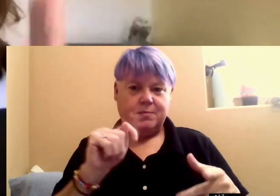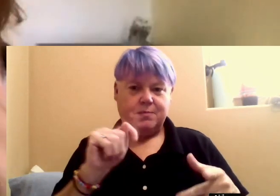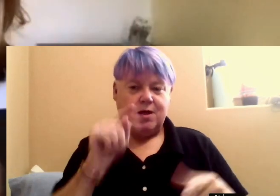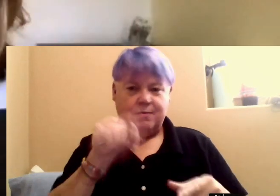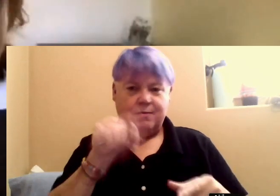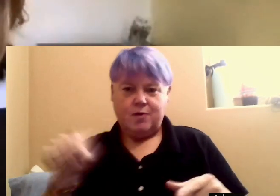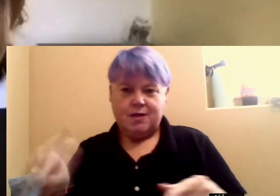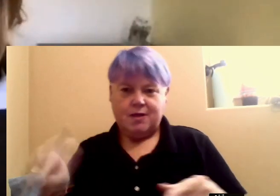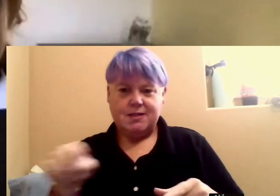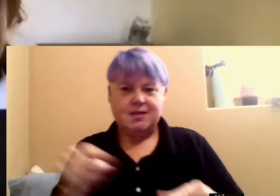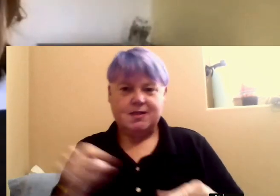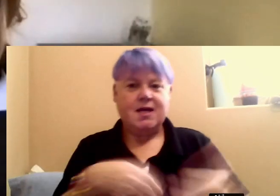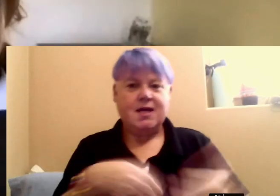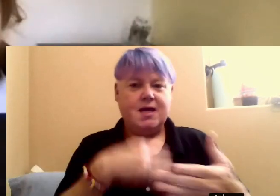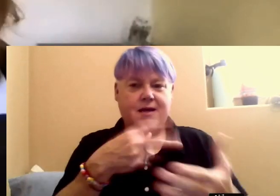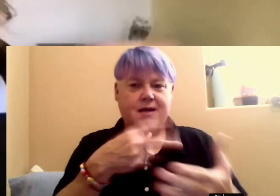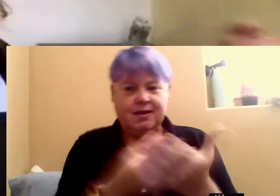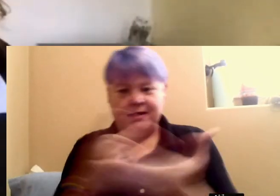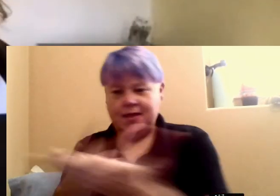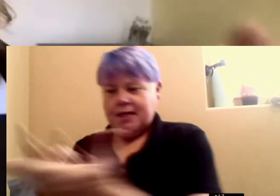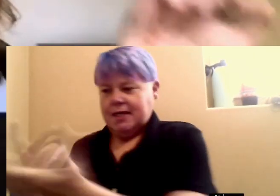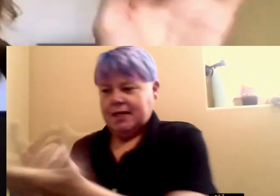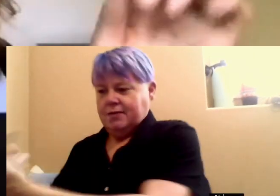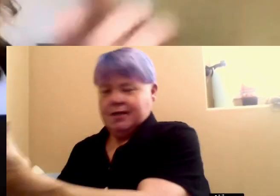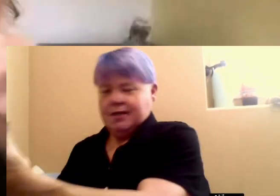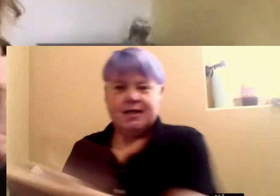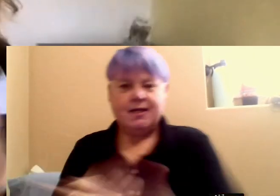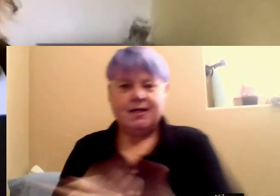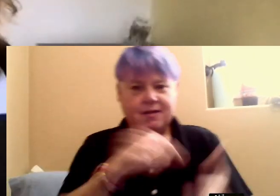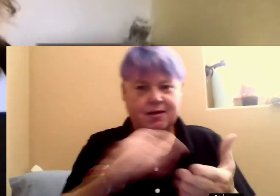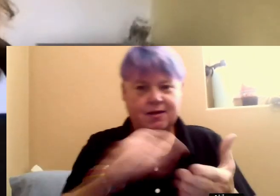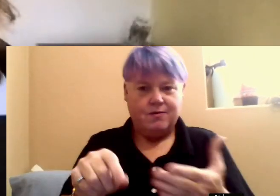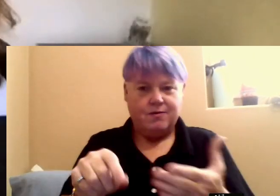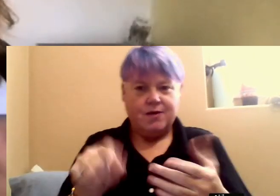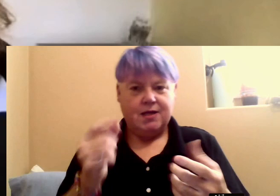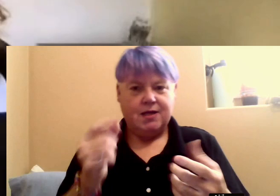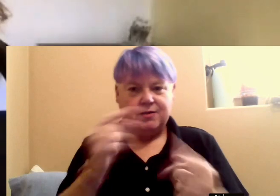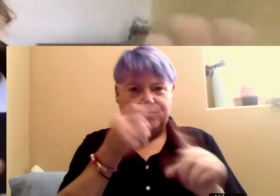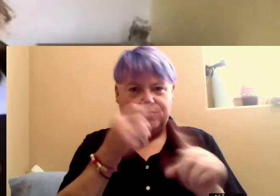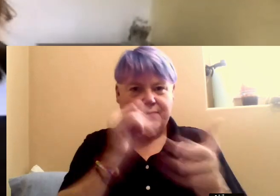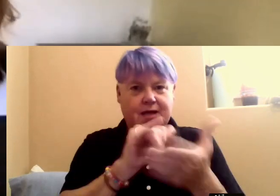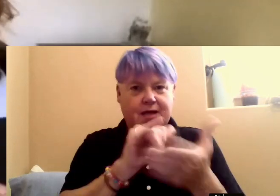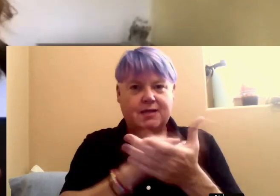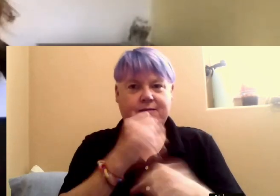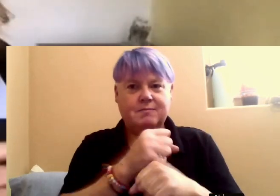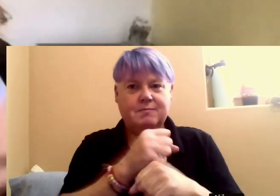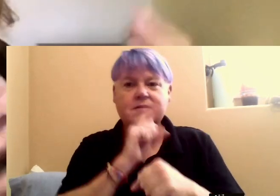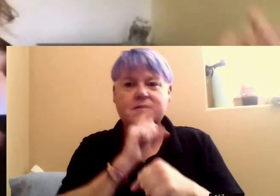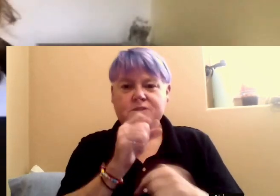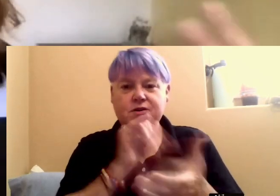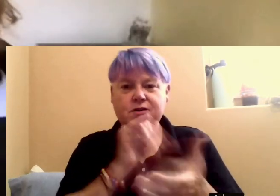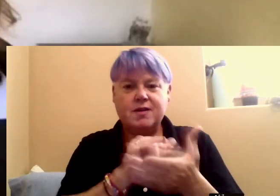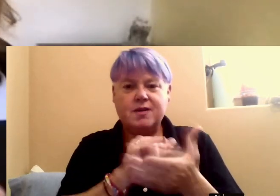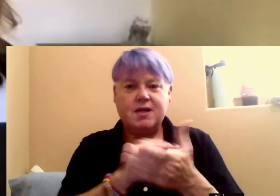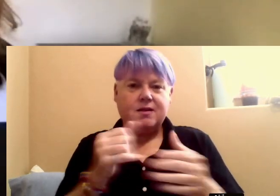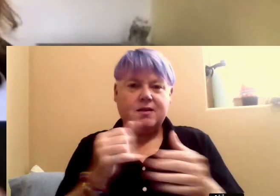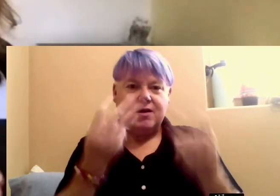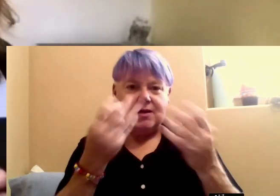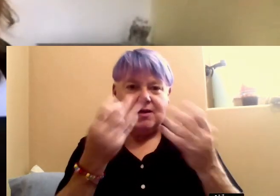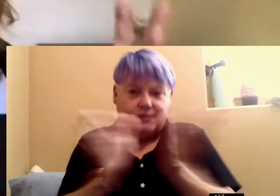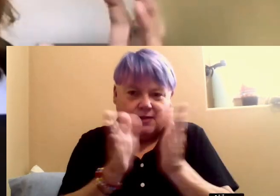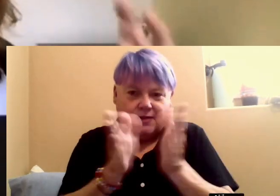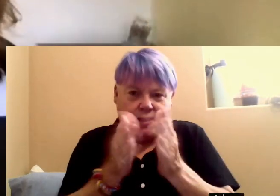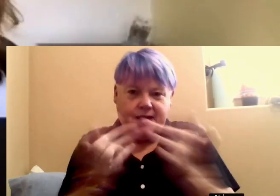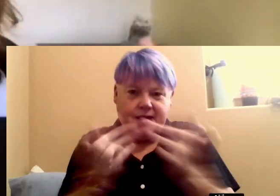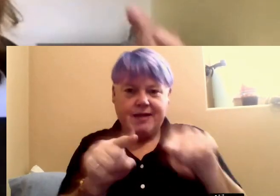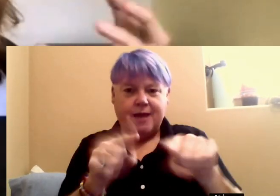of lay out those big plot points and then I write toward them. So making sure that lots of little things happen in between, but